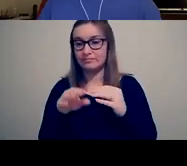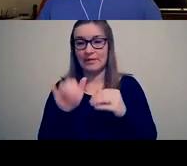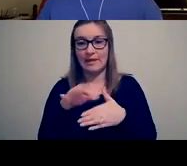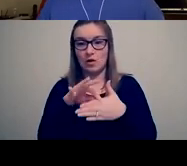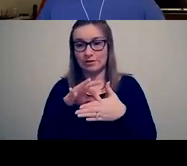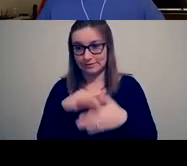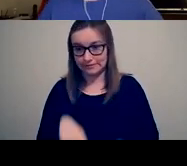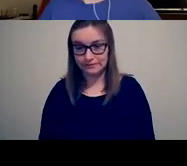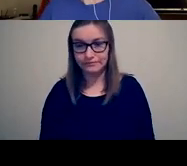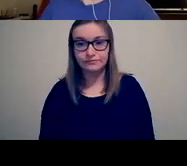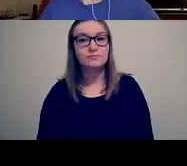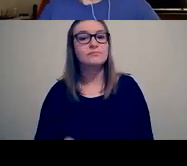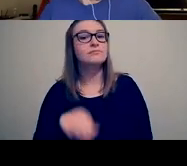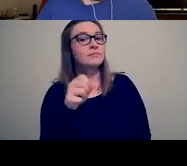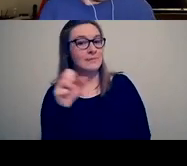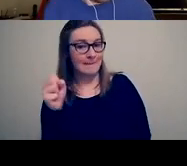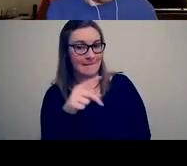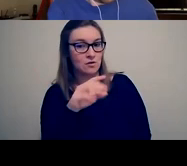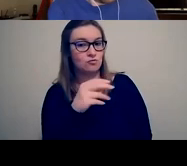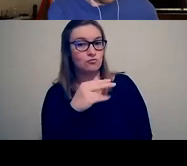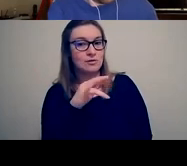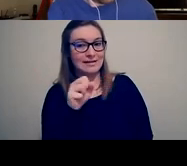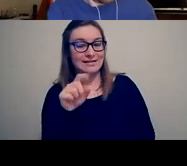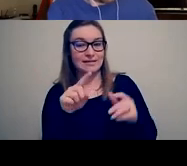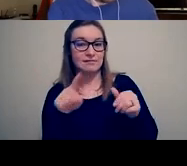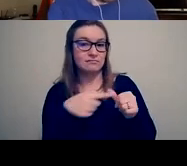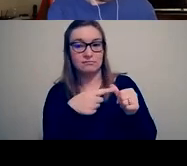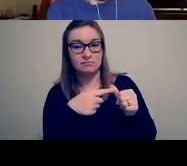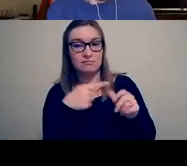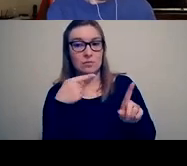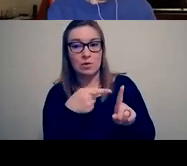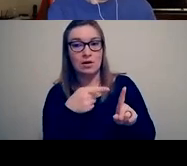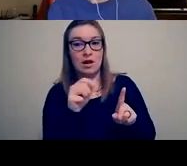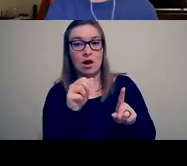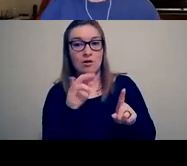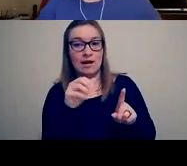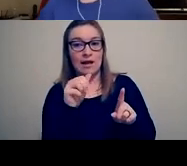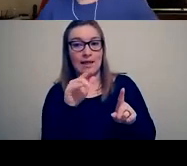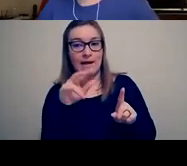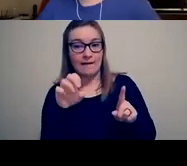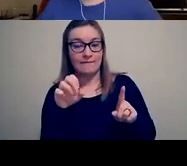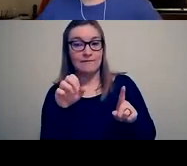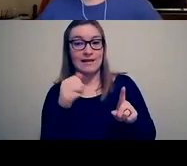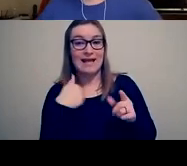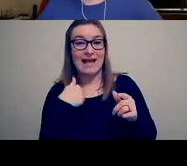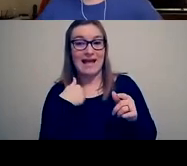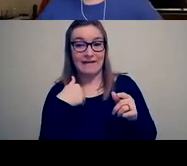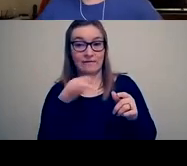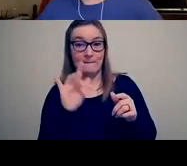and back to Chris's original point about the complexity of ARIA Live, putting a button that says filter results